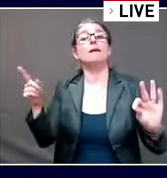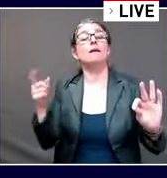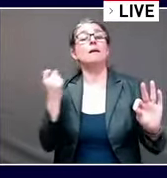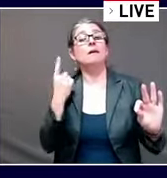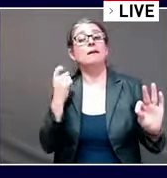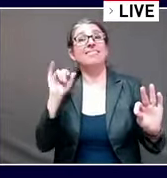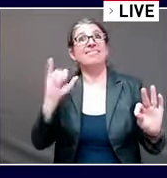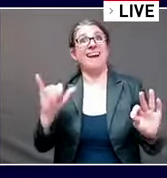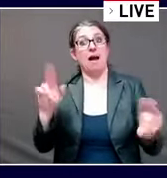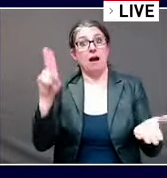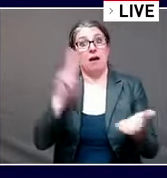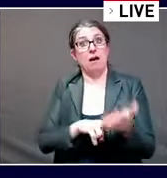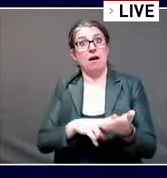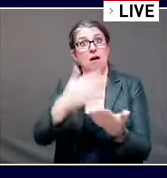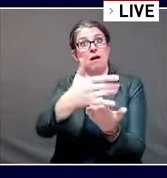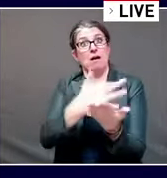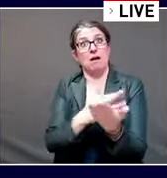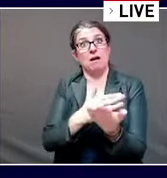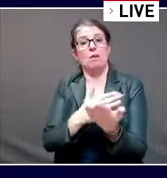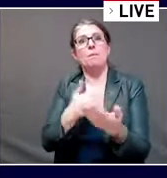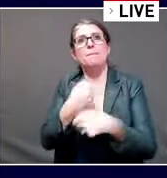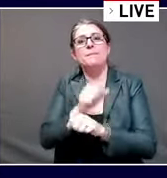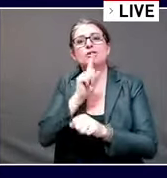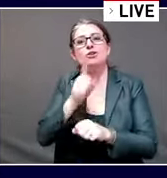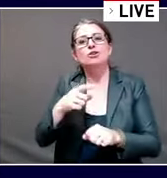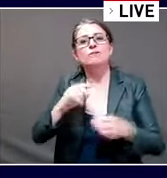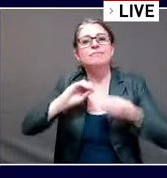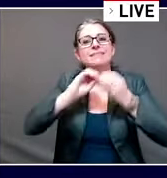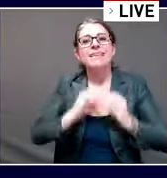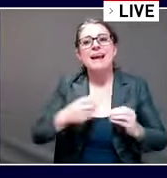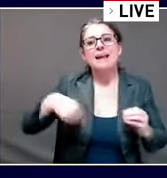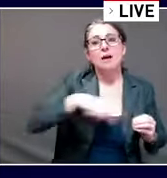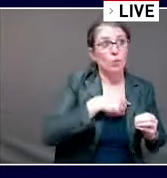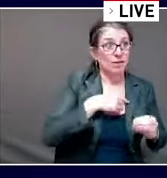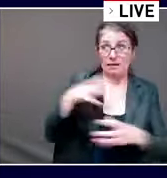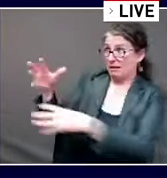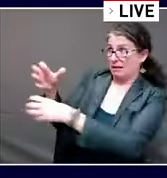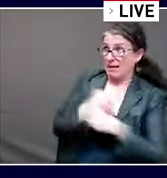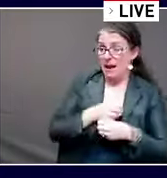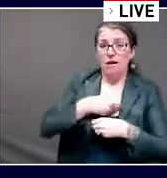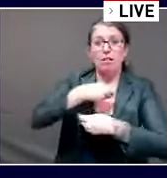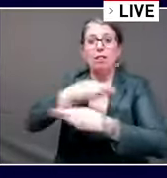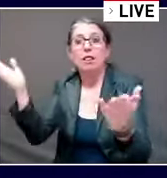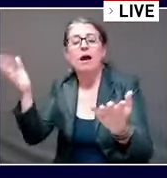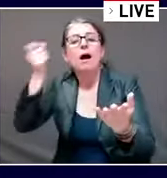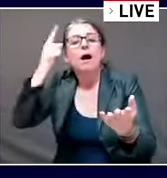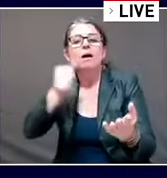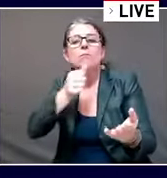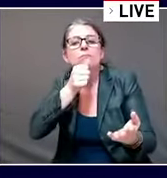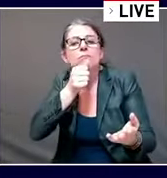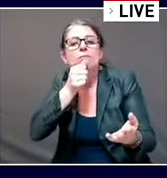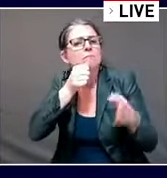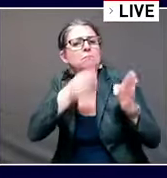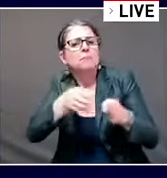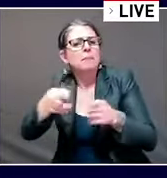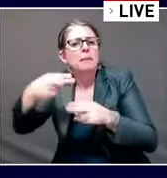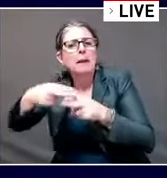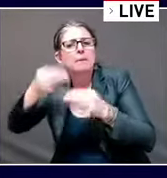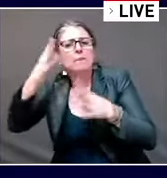privacy protections around it. So we're in the process of reviewing it and having discussions with the US CDC.